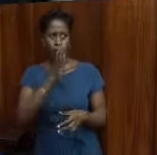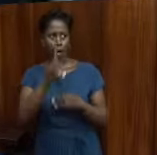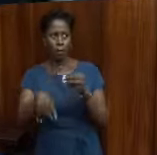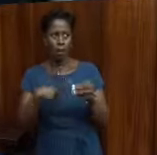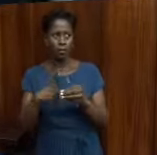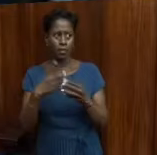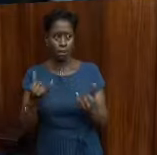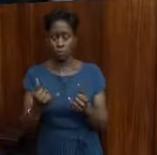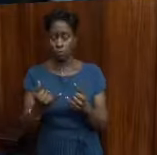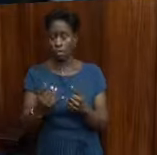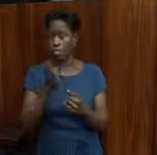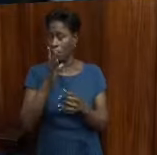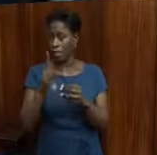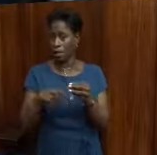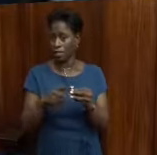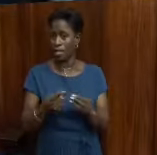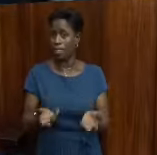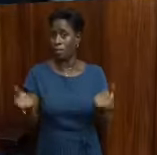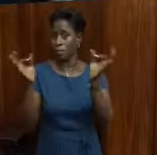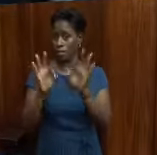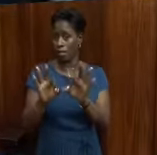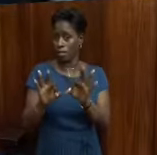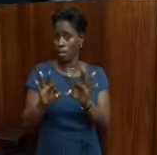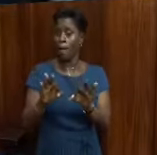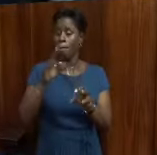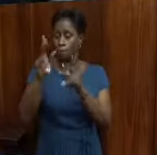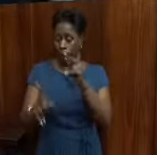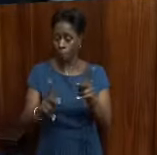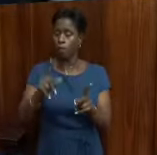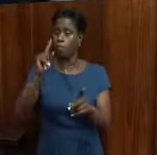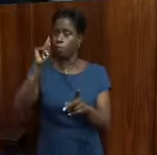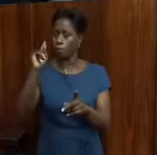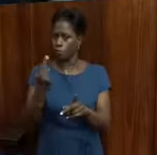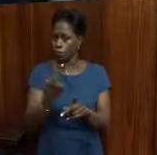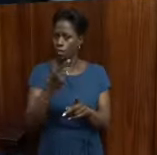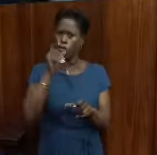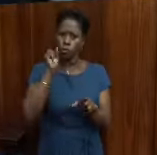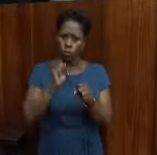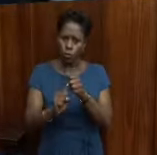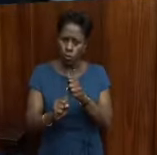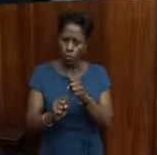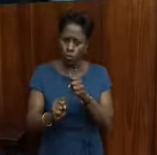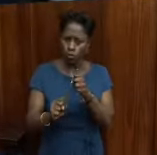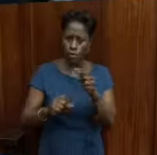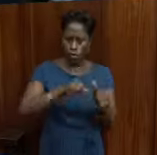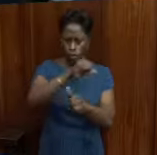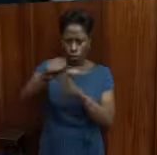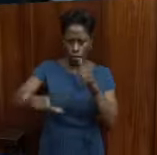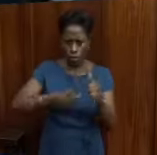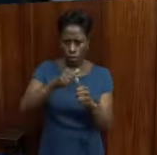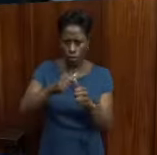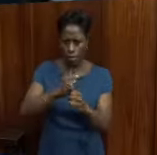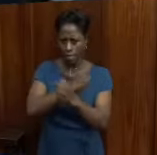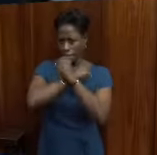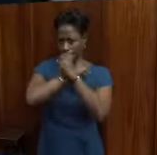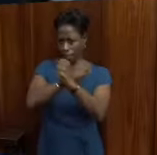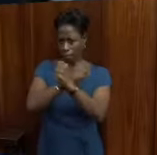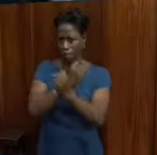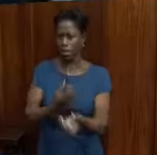in the pursuit of putting people first, we need to ensure that there are adequate social safety nets that will enable the poorest